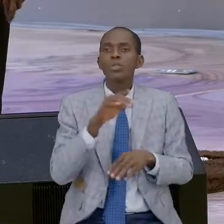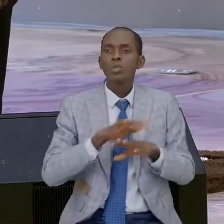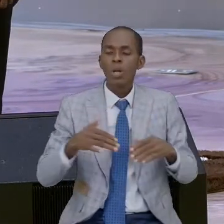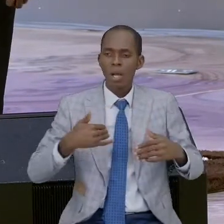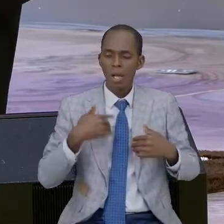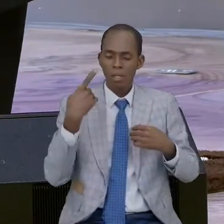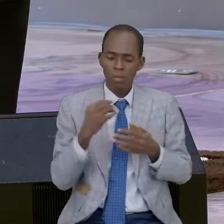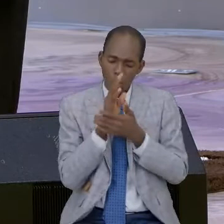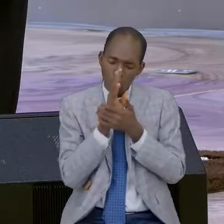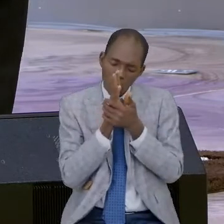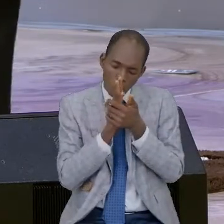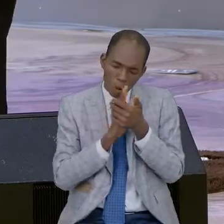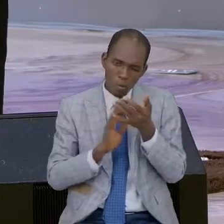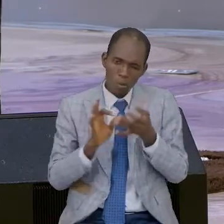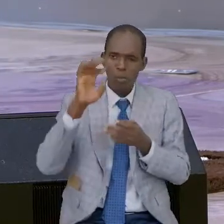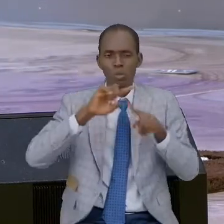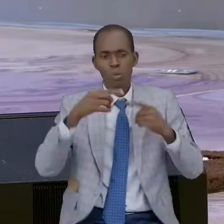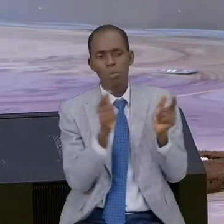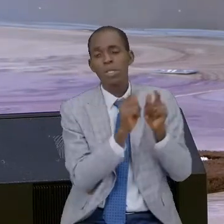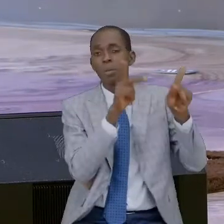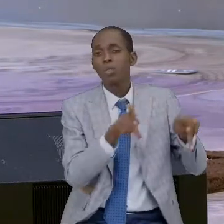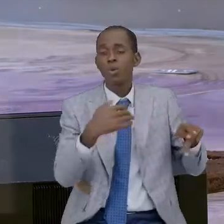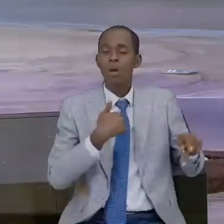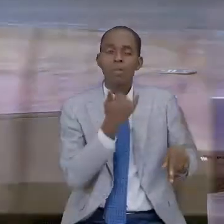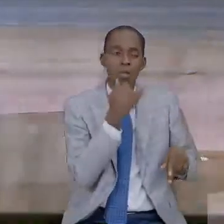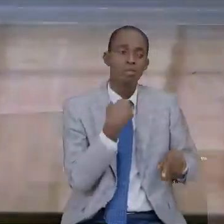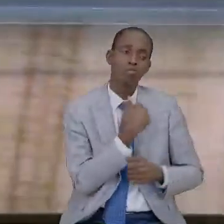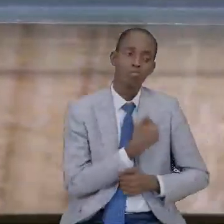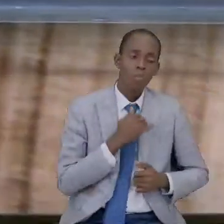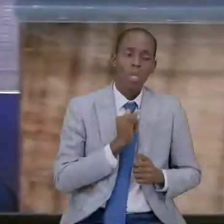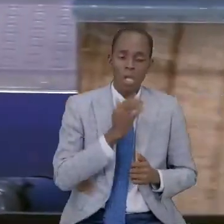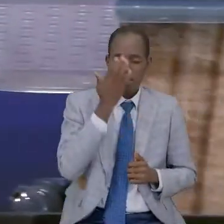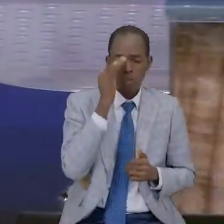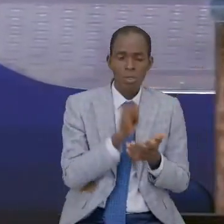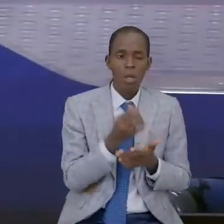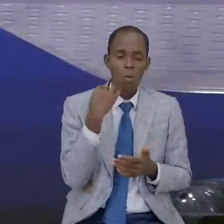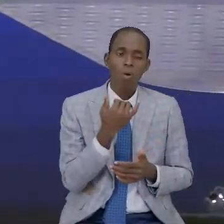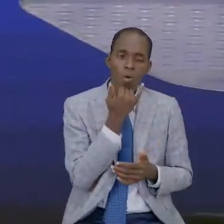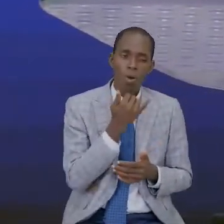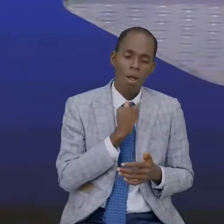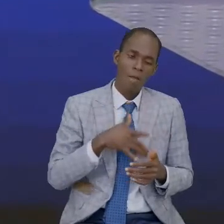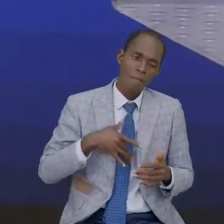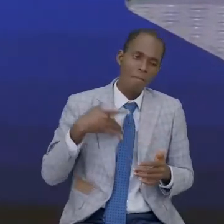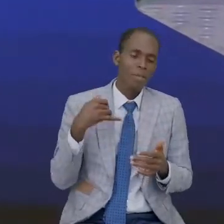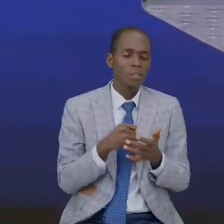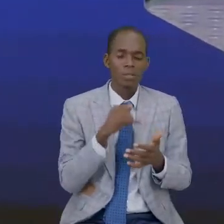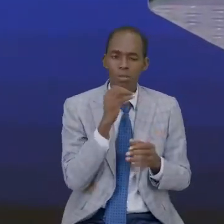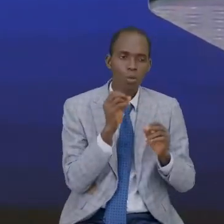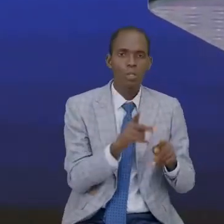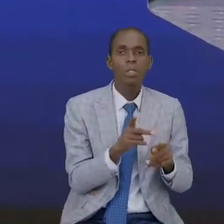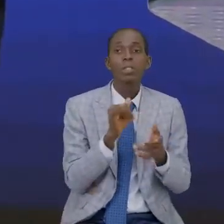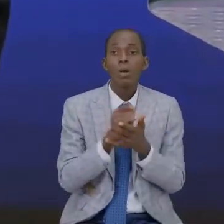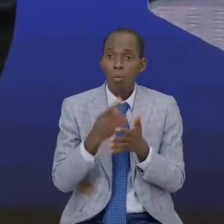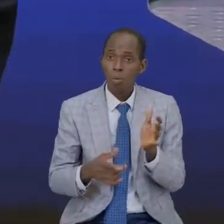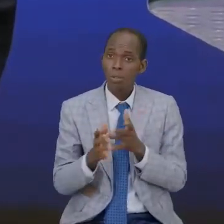the humility to go to Madam A that you offended and say, I'm sorry, I knew that was wrong. I feel this is not wrong.